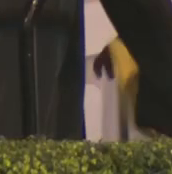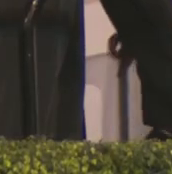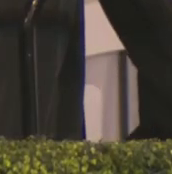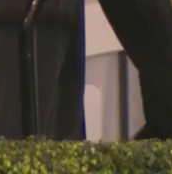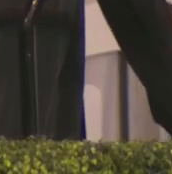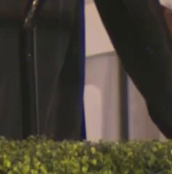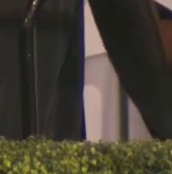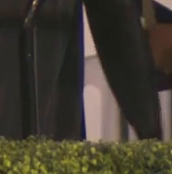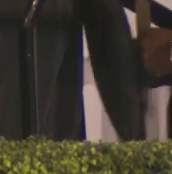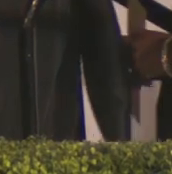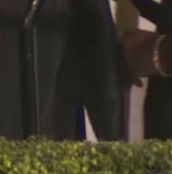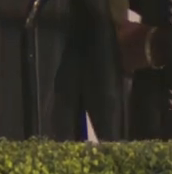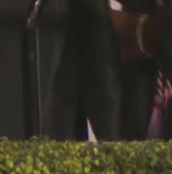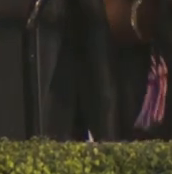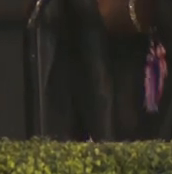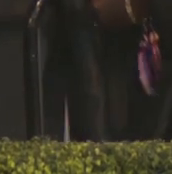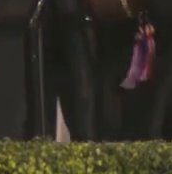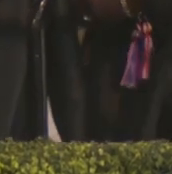Asad Muslim Maskati.